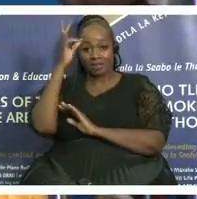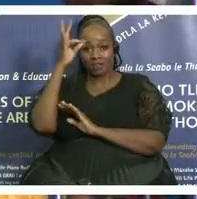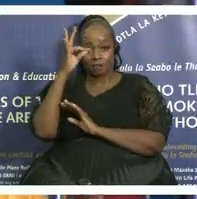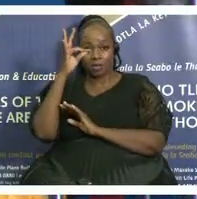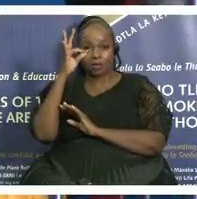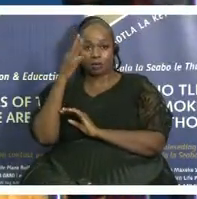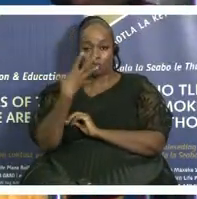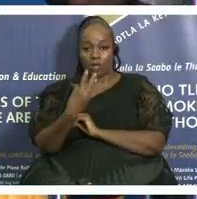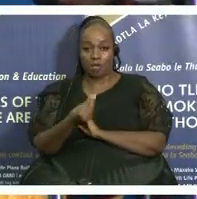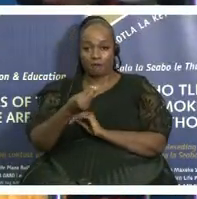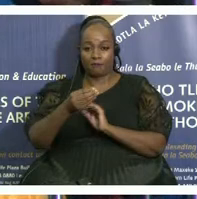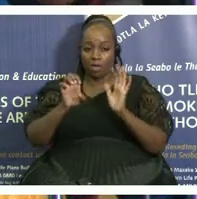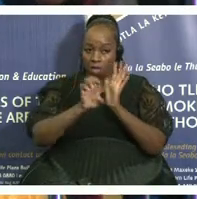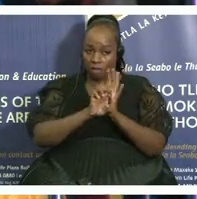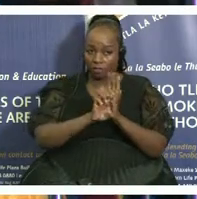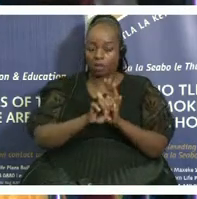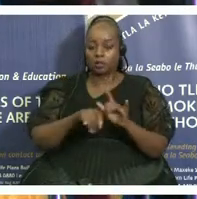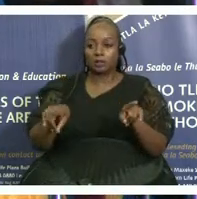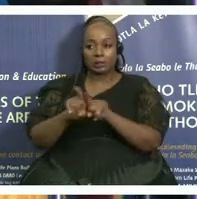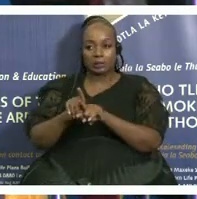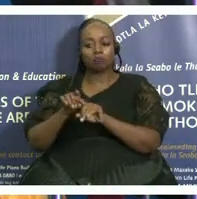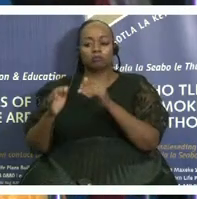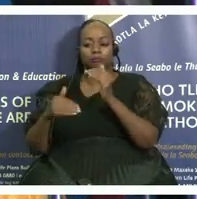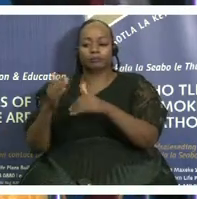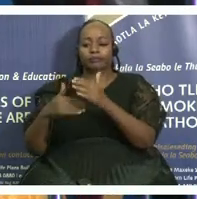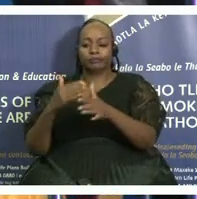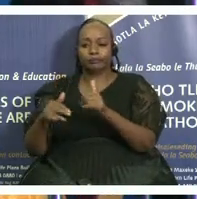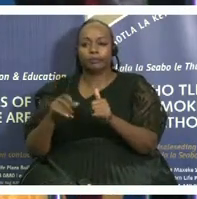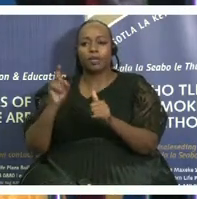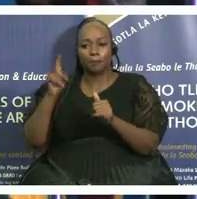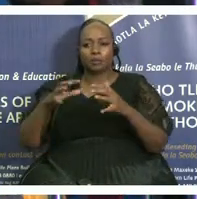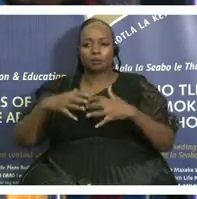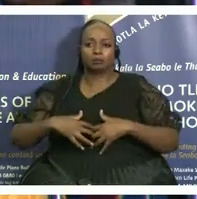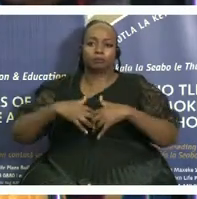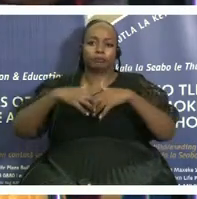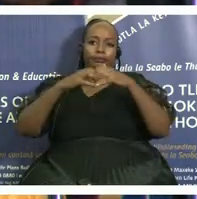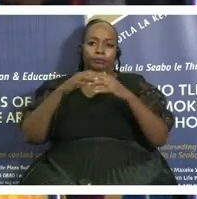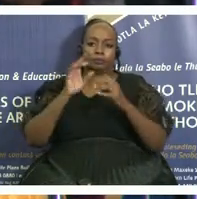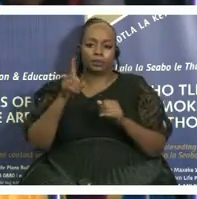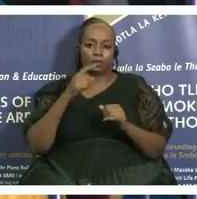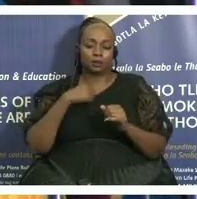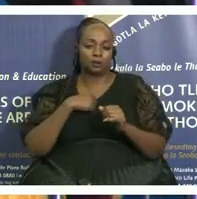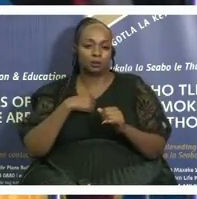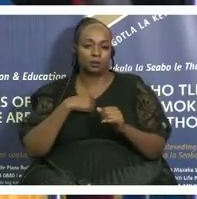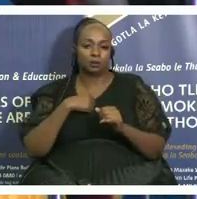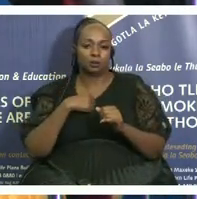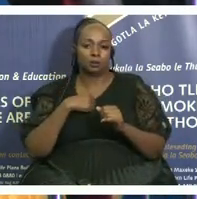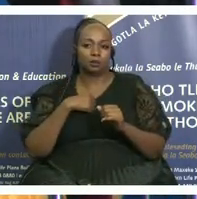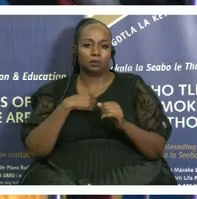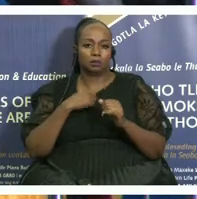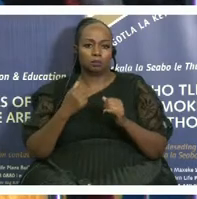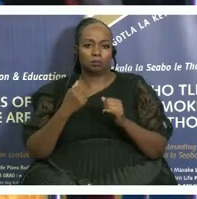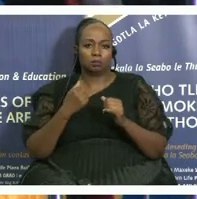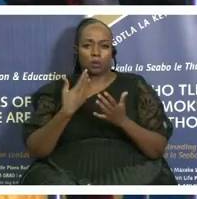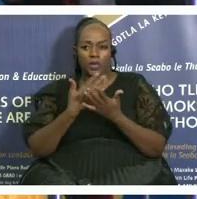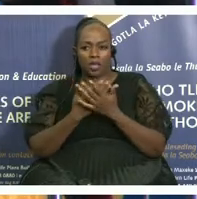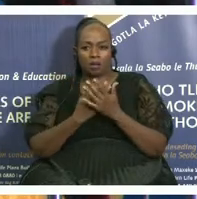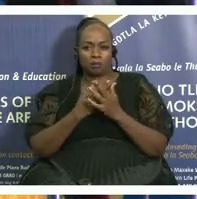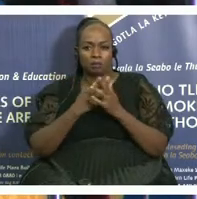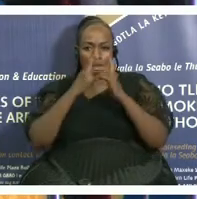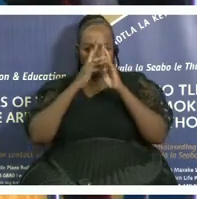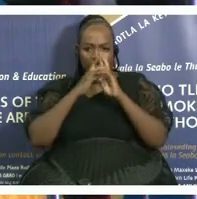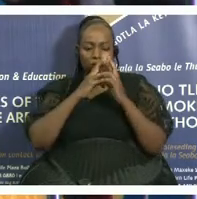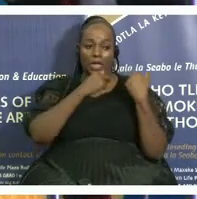an effective, transparent, and accountable public service. It has become abundantly clear that there